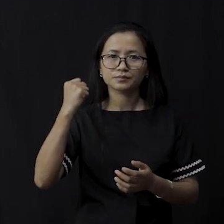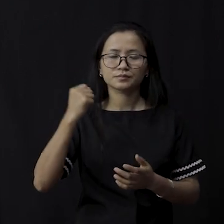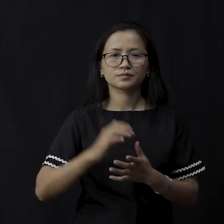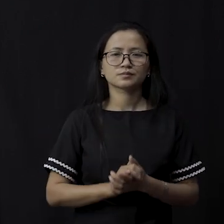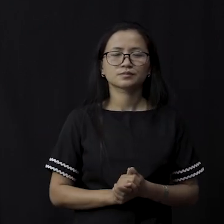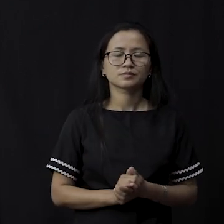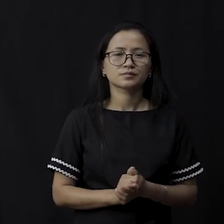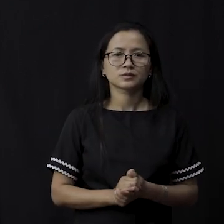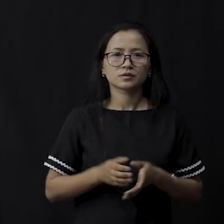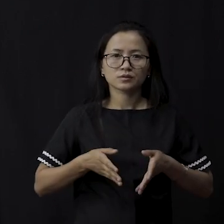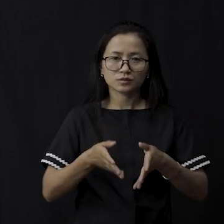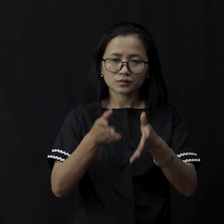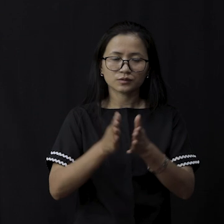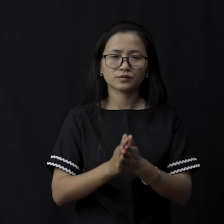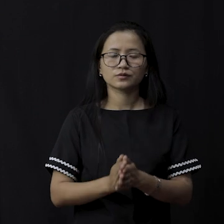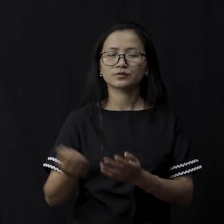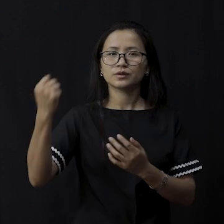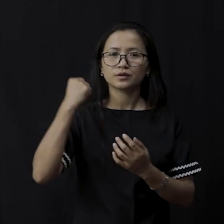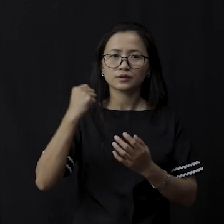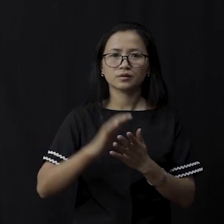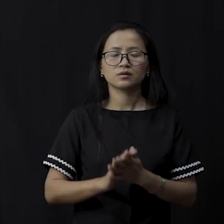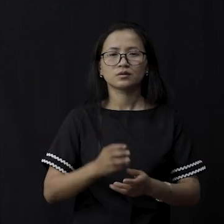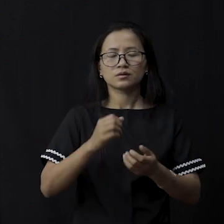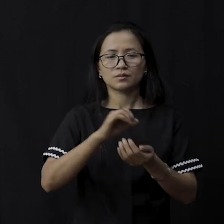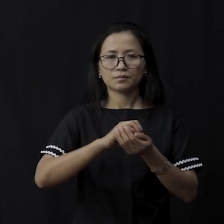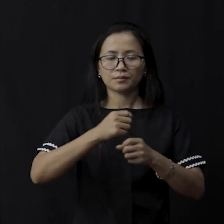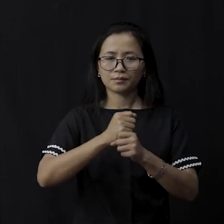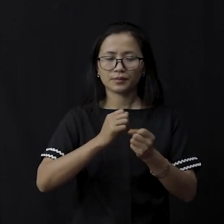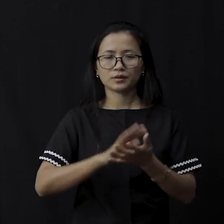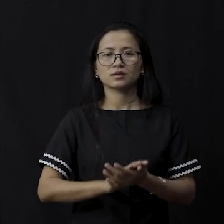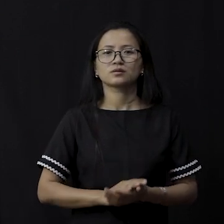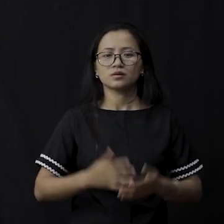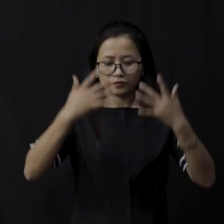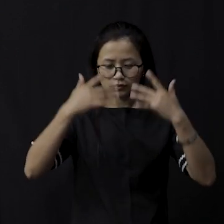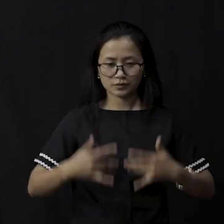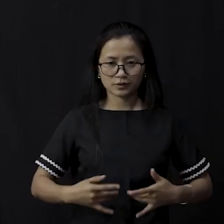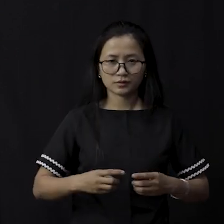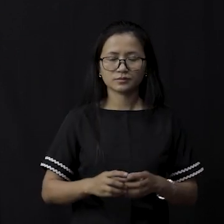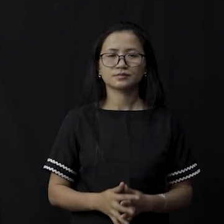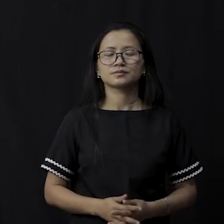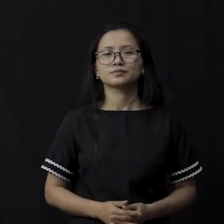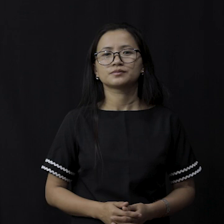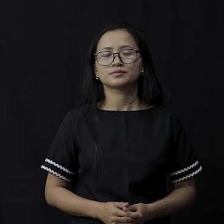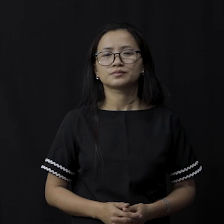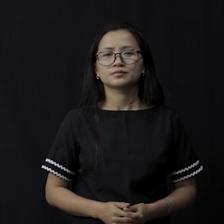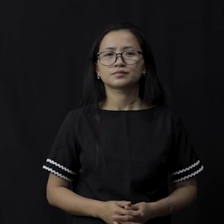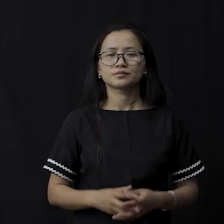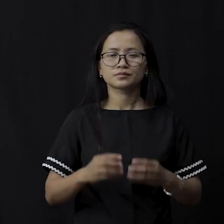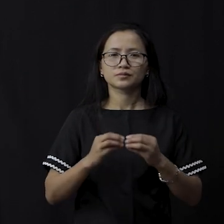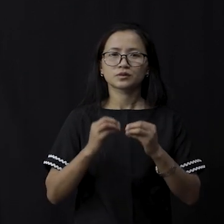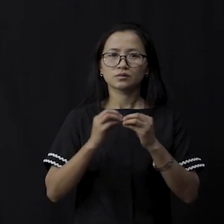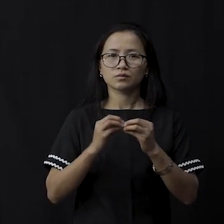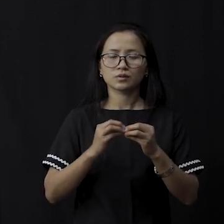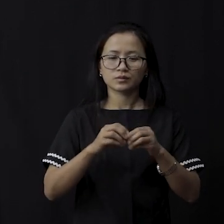carbohydrates are the main source of energy and make up the bulk of our diet. See, what does it mean? The bulk of our